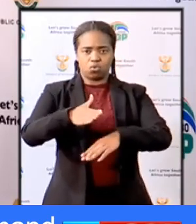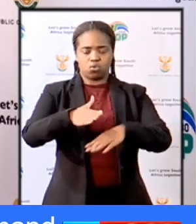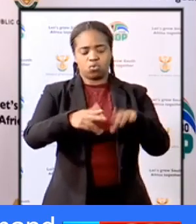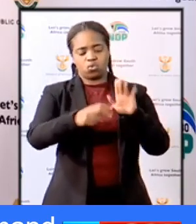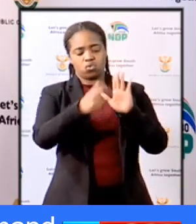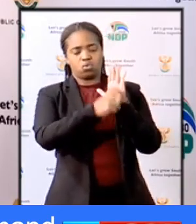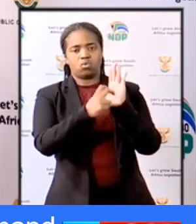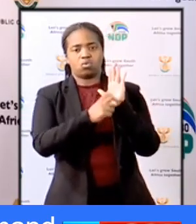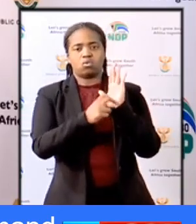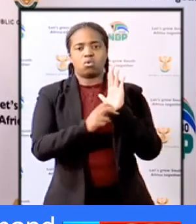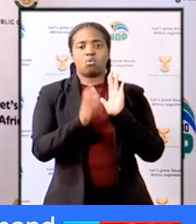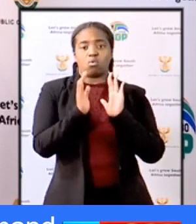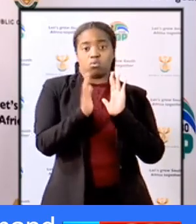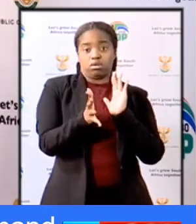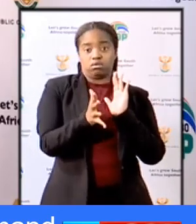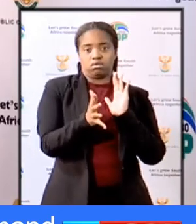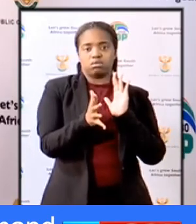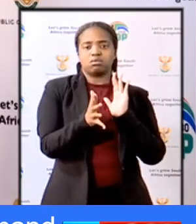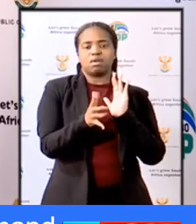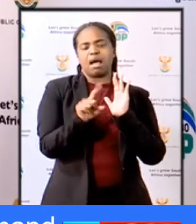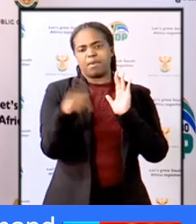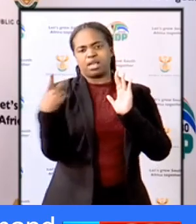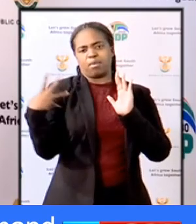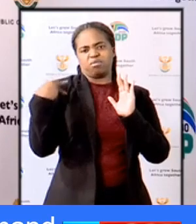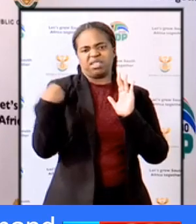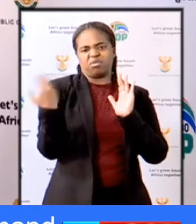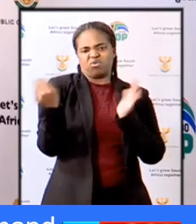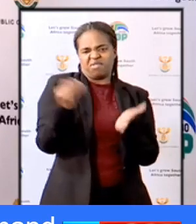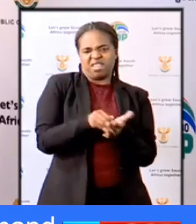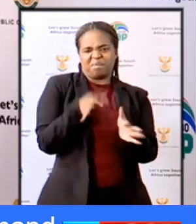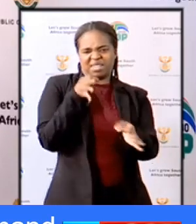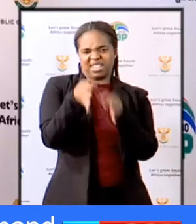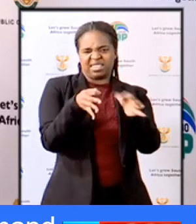ngaphezu kwalezi ezikule level esithathu.